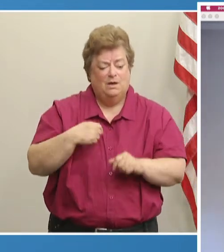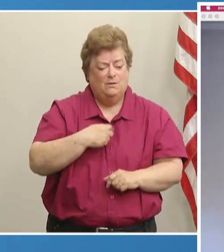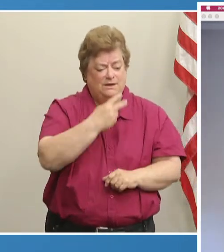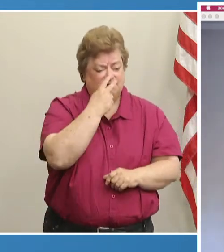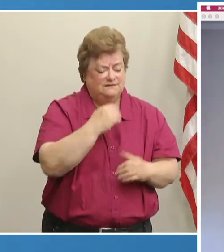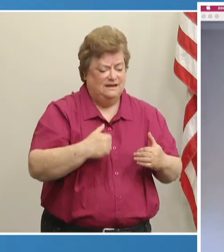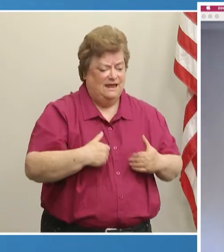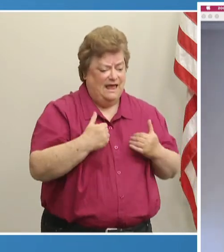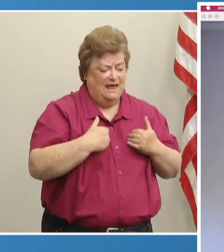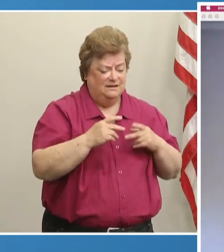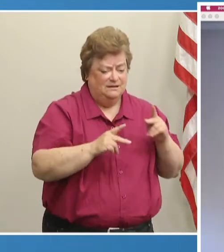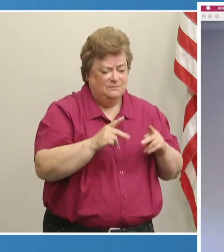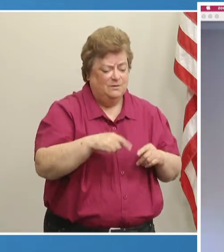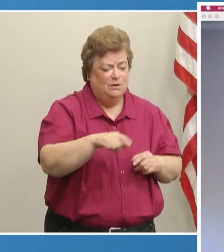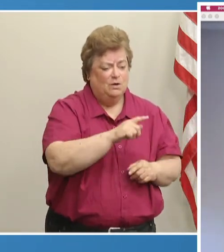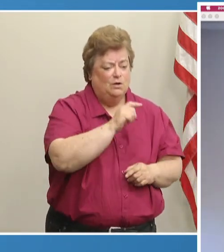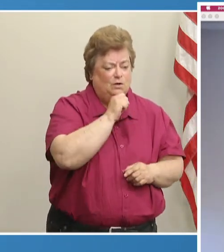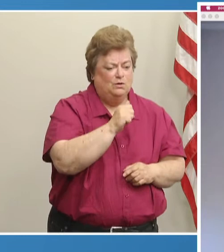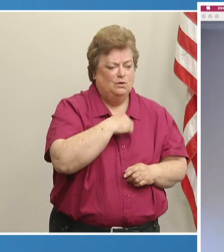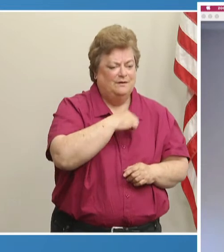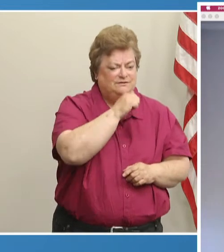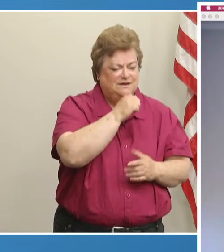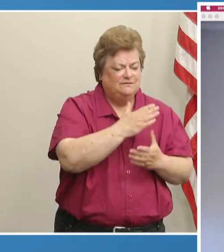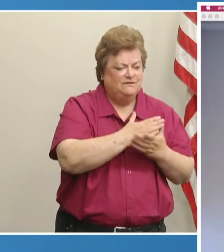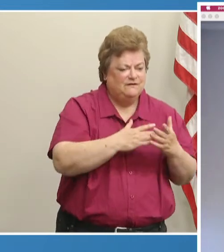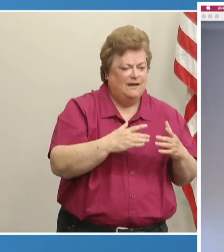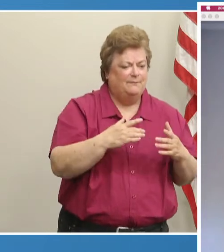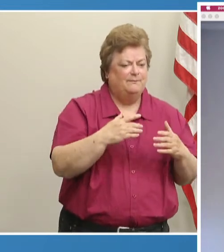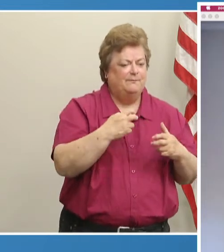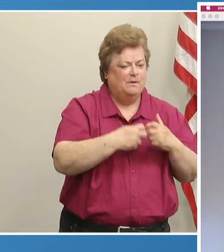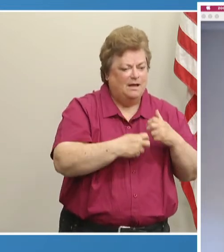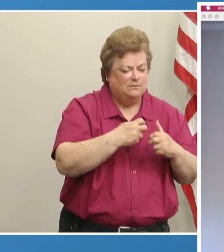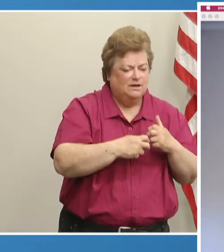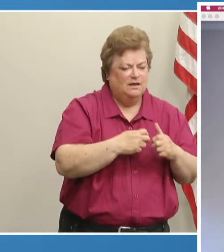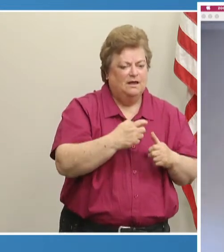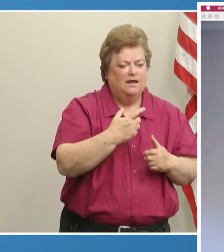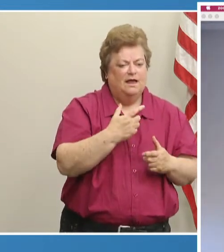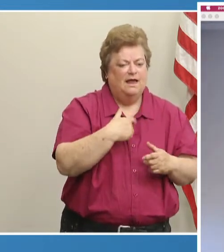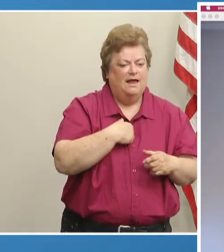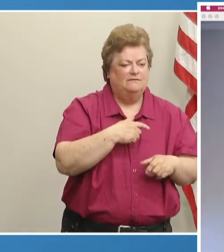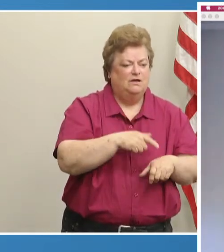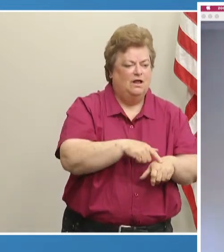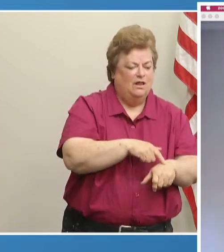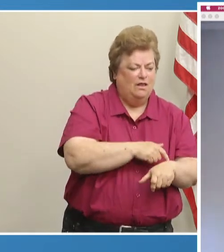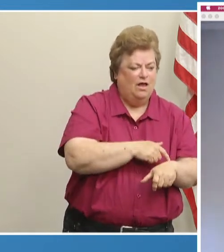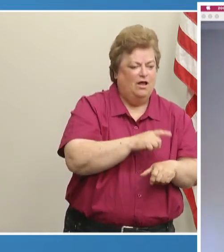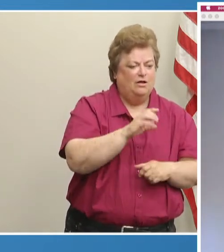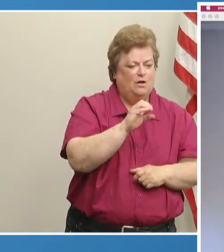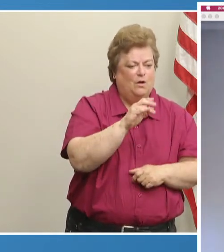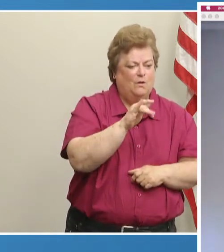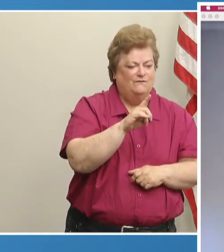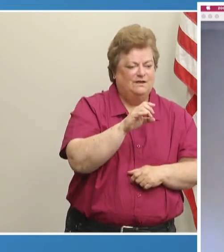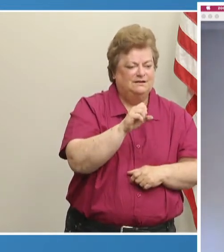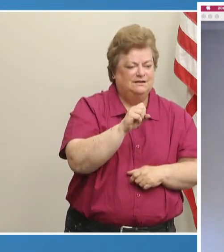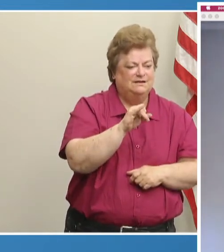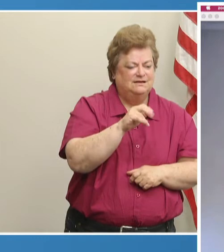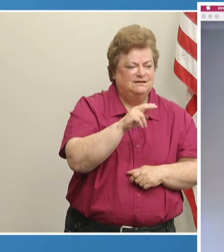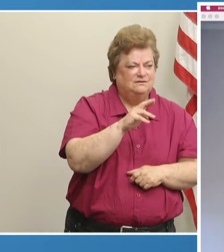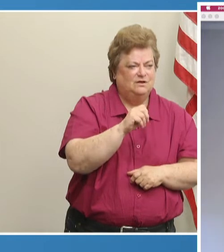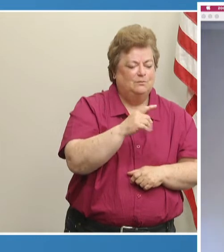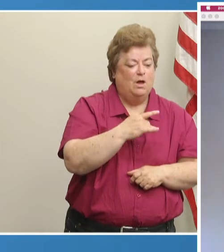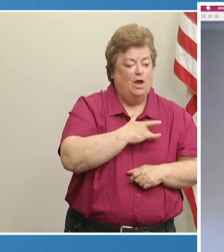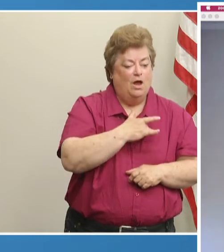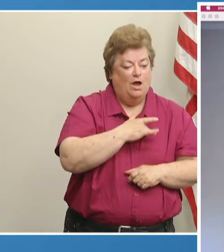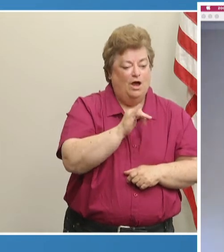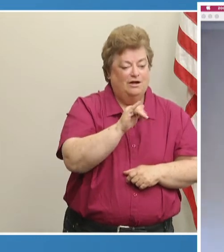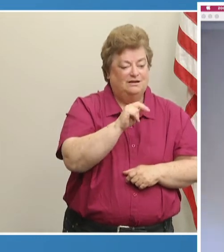who suffer from some complications of COVID-19, including long COVID syndrome, including heart